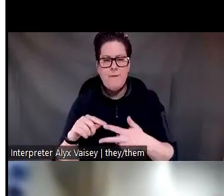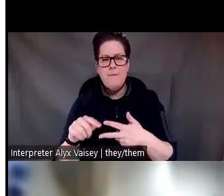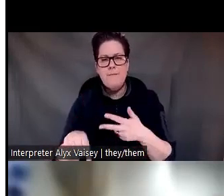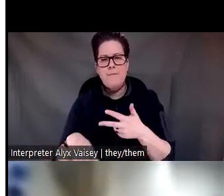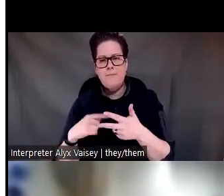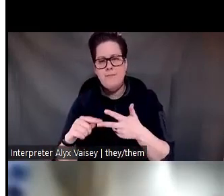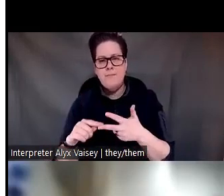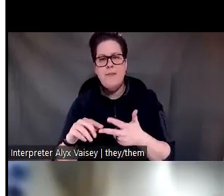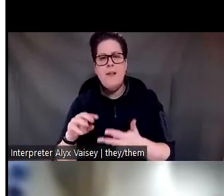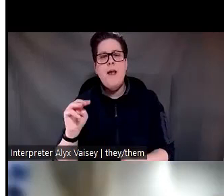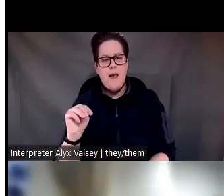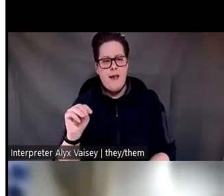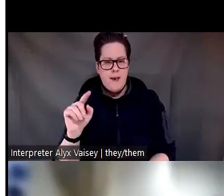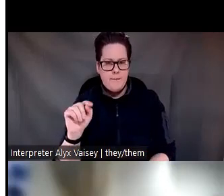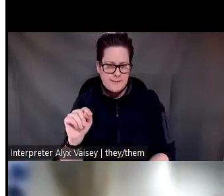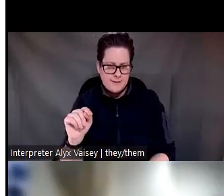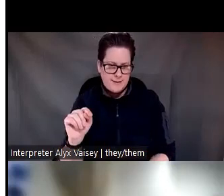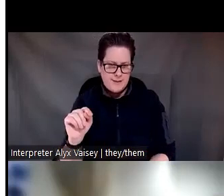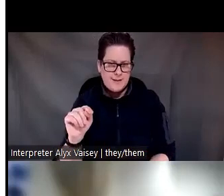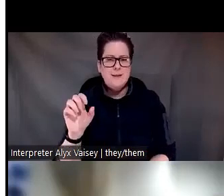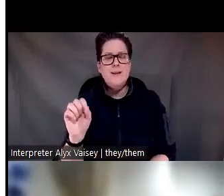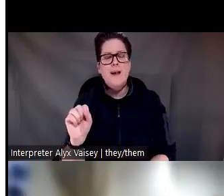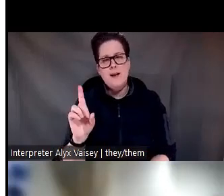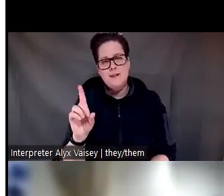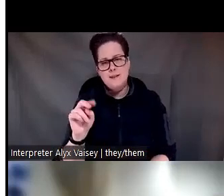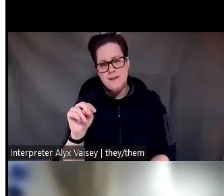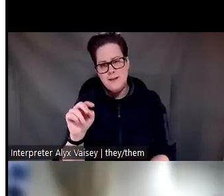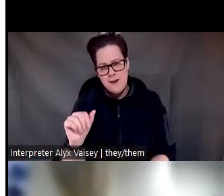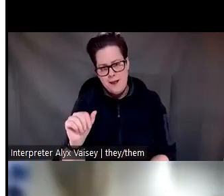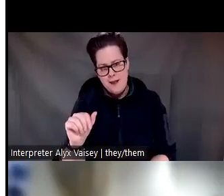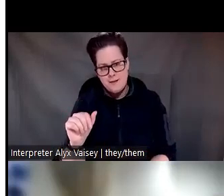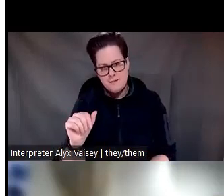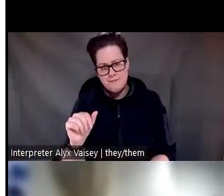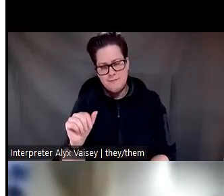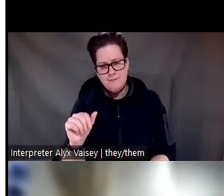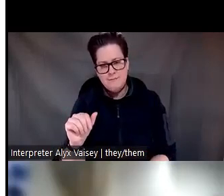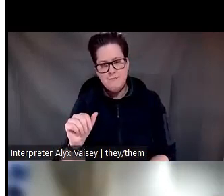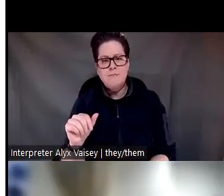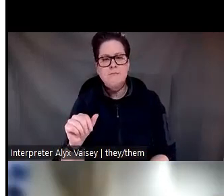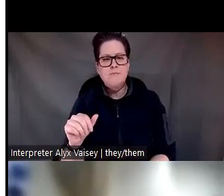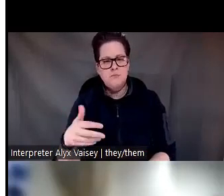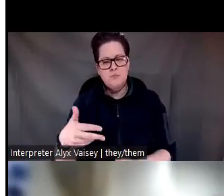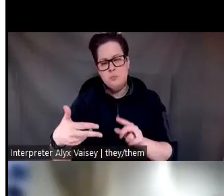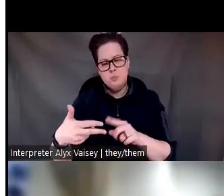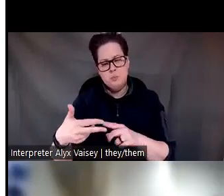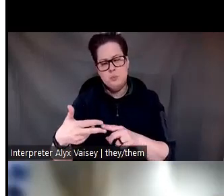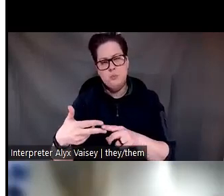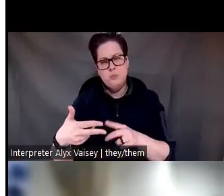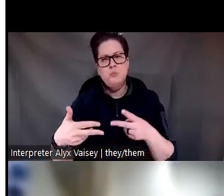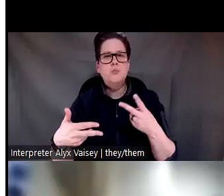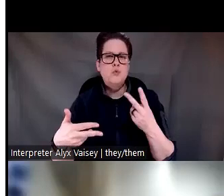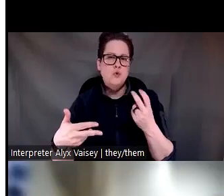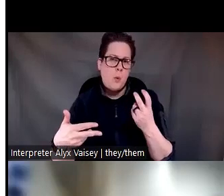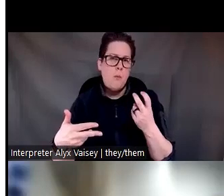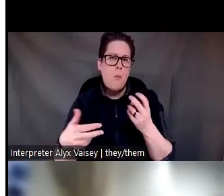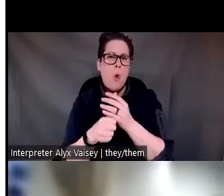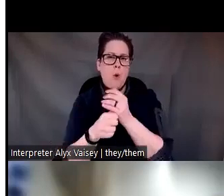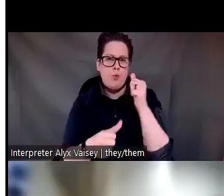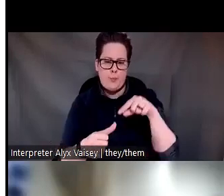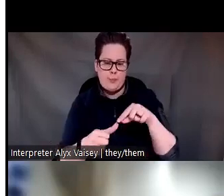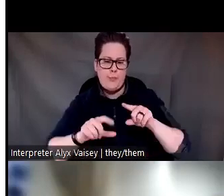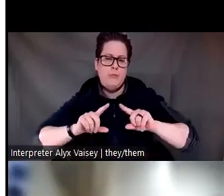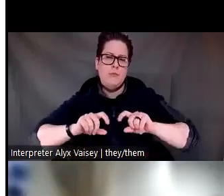the multi-targeted stool DNA test. Those are two other stool tests that are